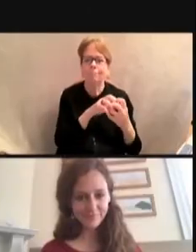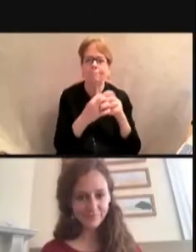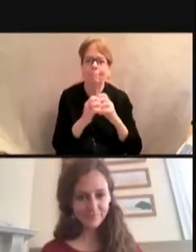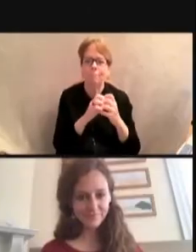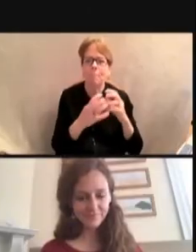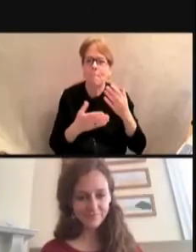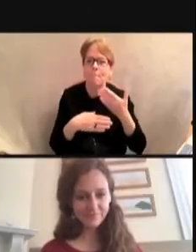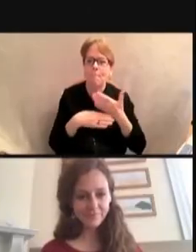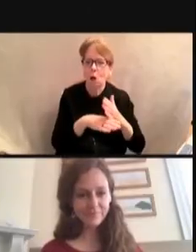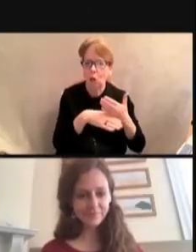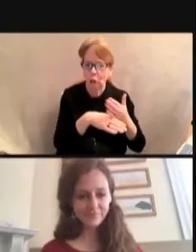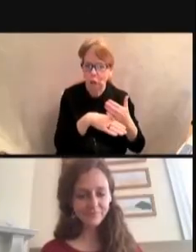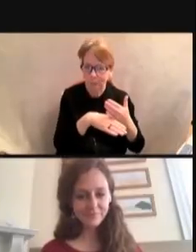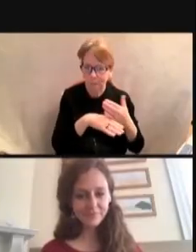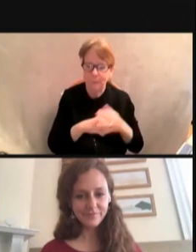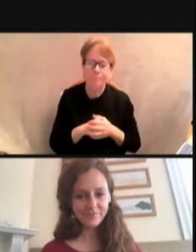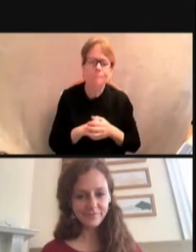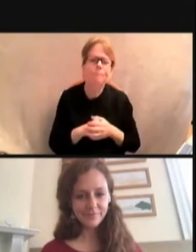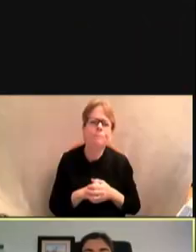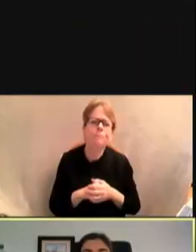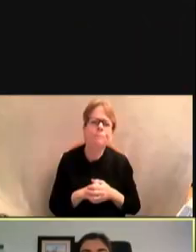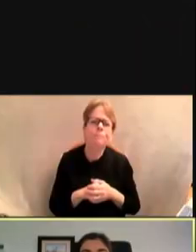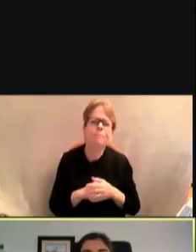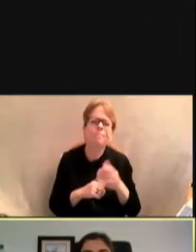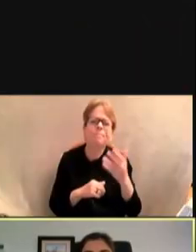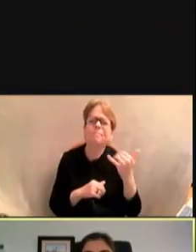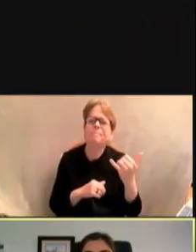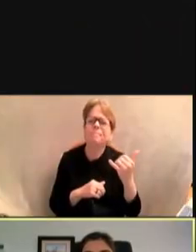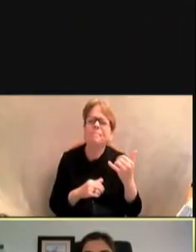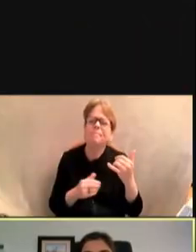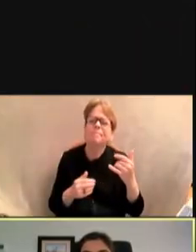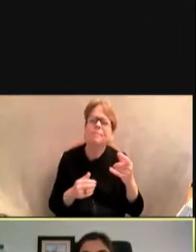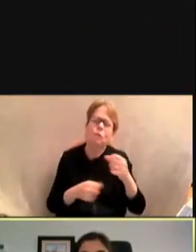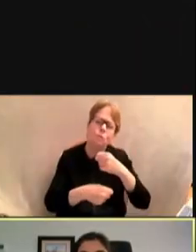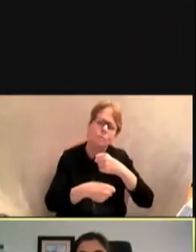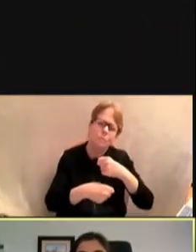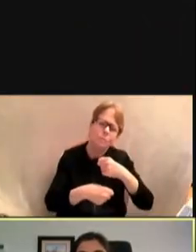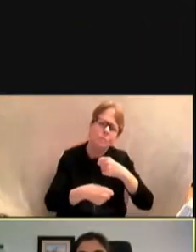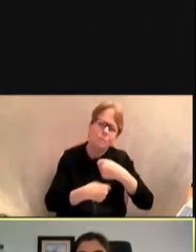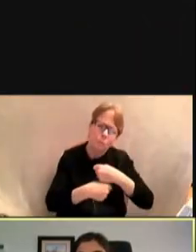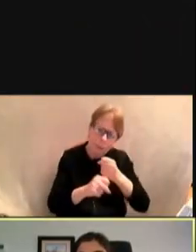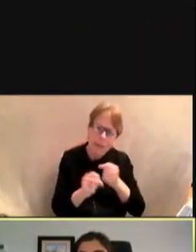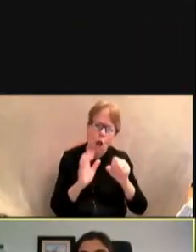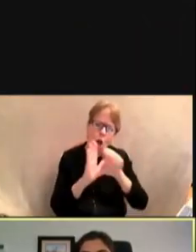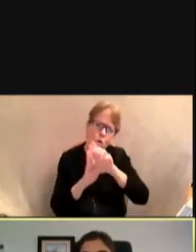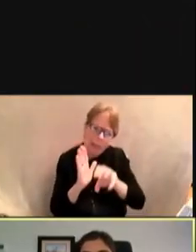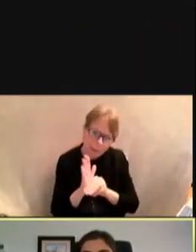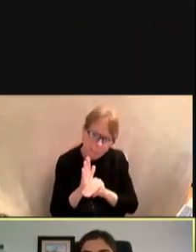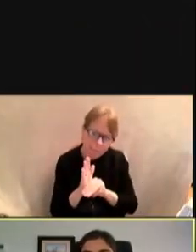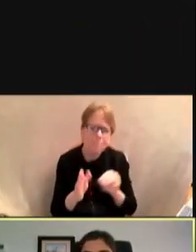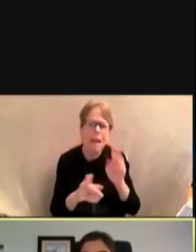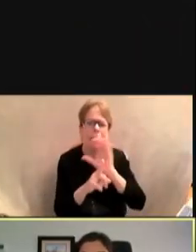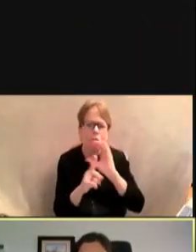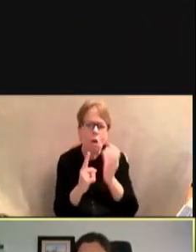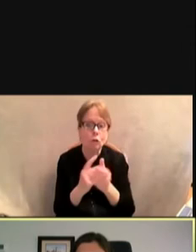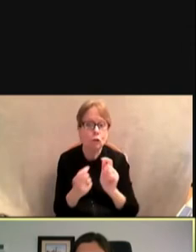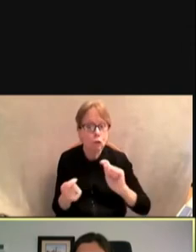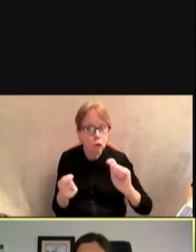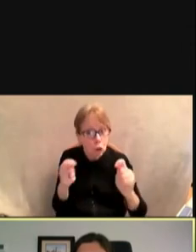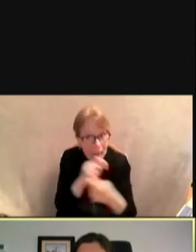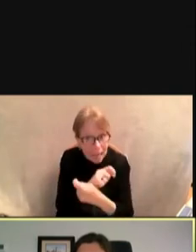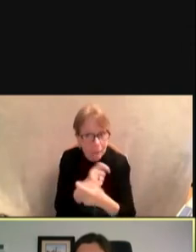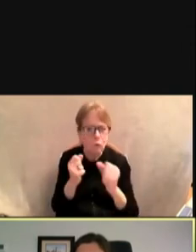So our goal in thinking in this space is to create sustainable curriculum and culture change through connections with our